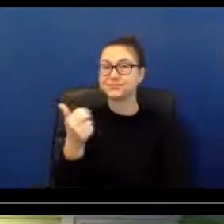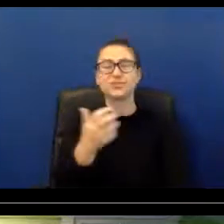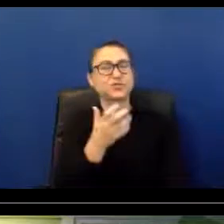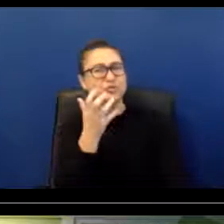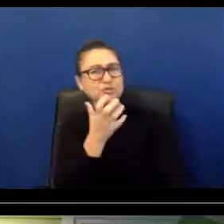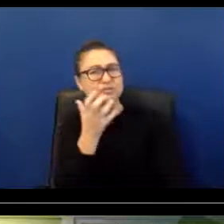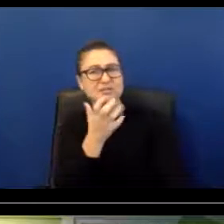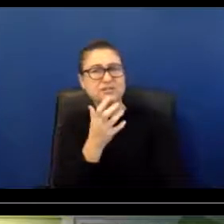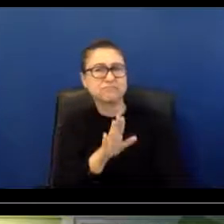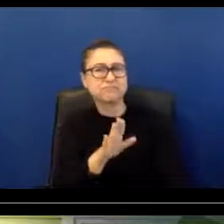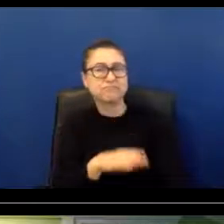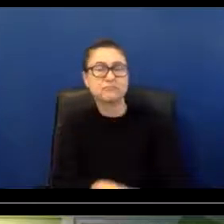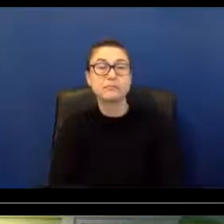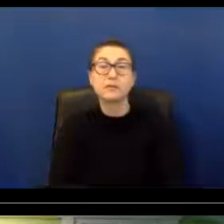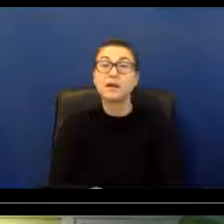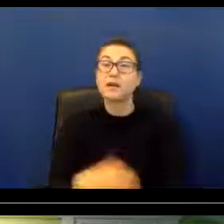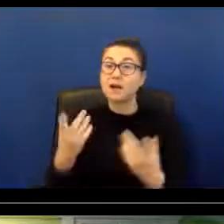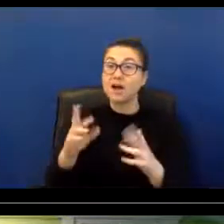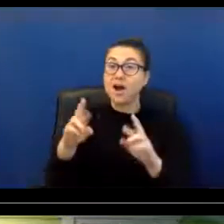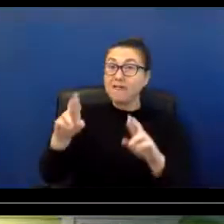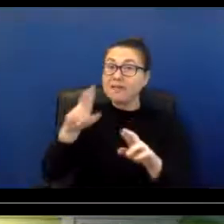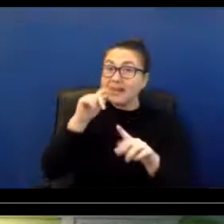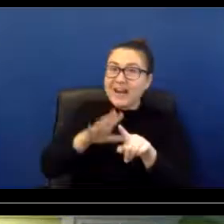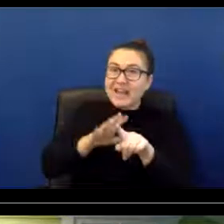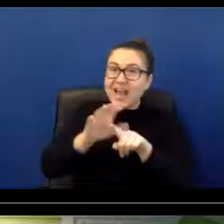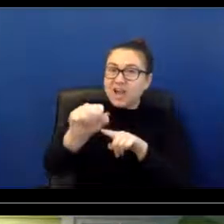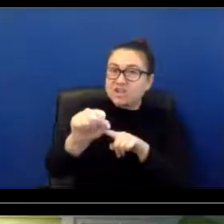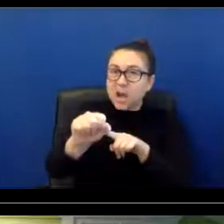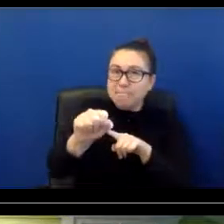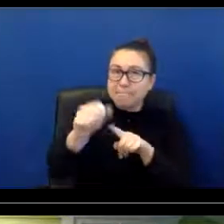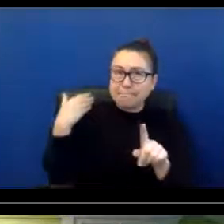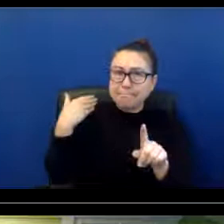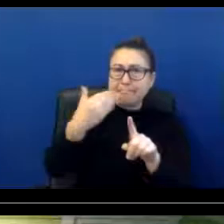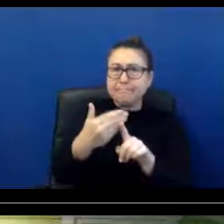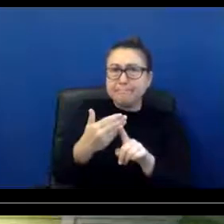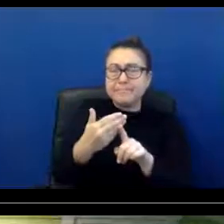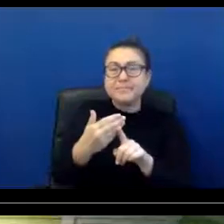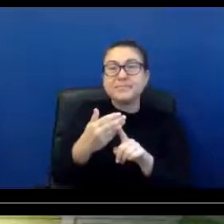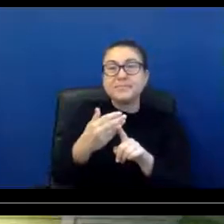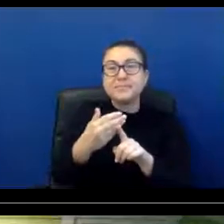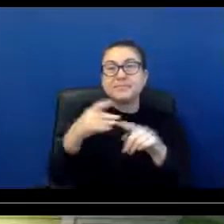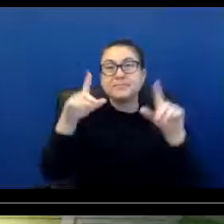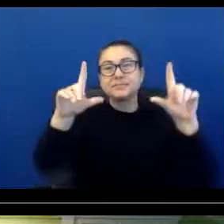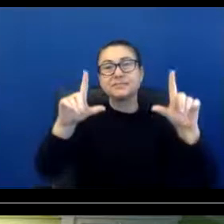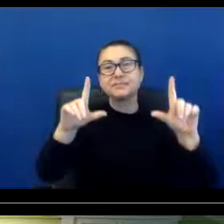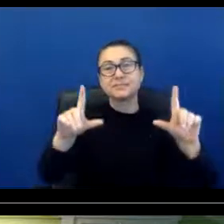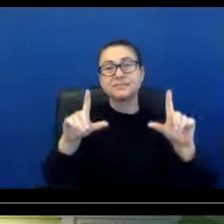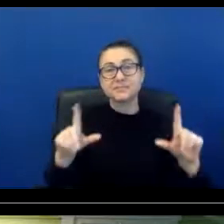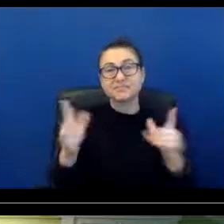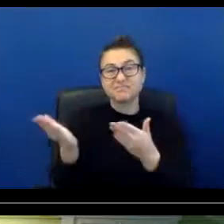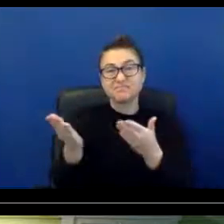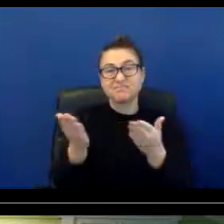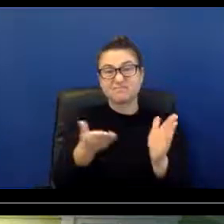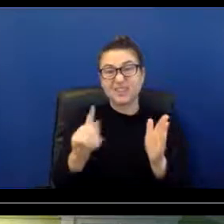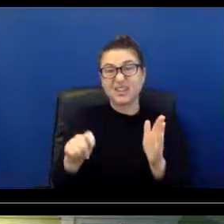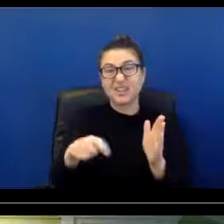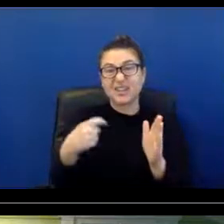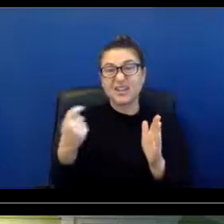Bridget, hopefully you can catch up where we're up to. We're up to this slide,